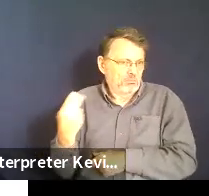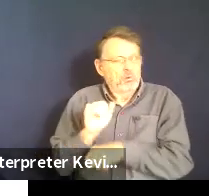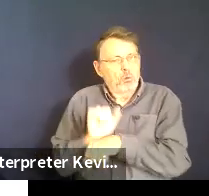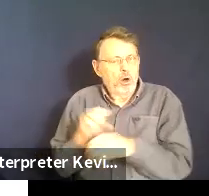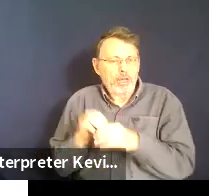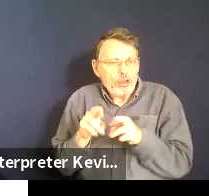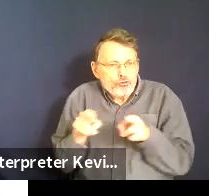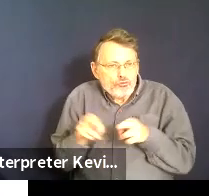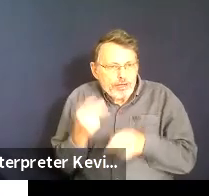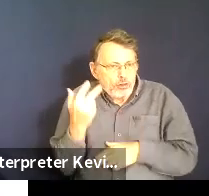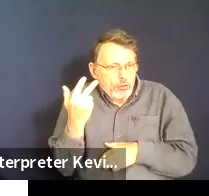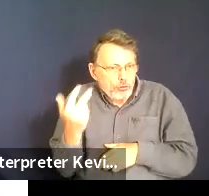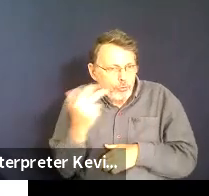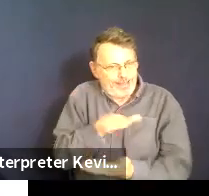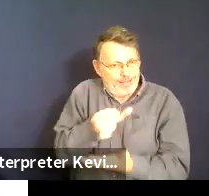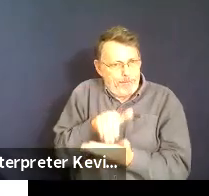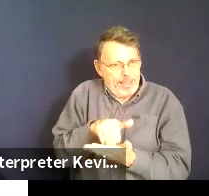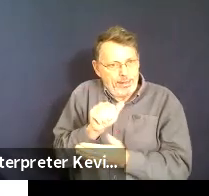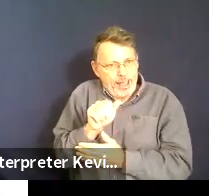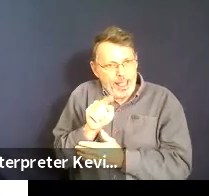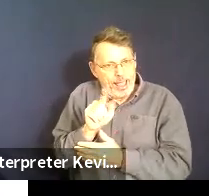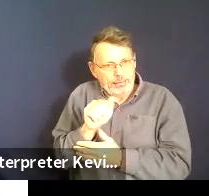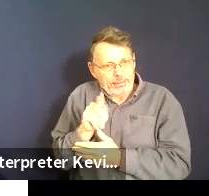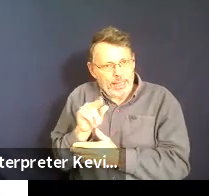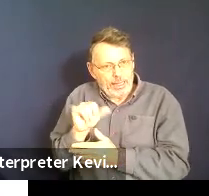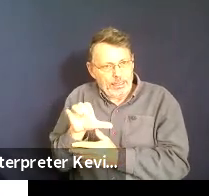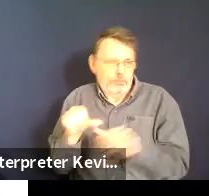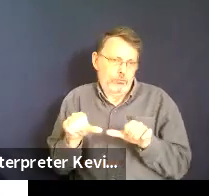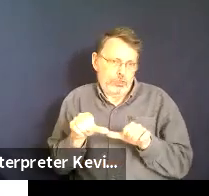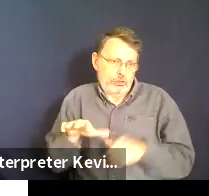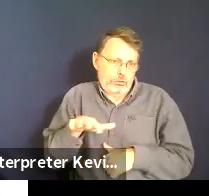Region 3, the Mid-Atlantic region.